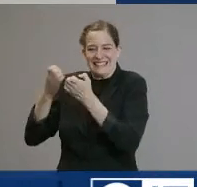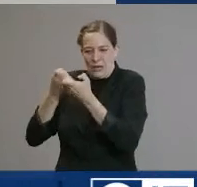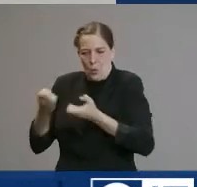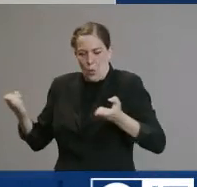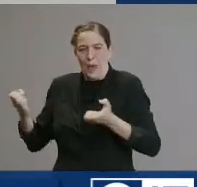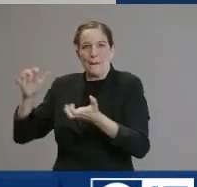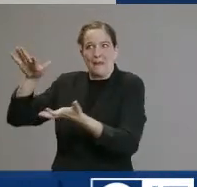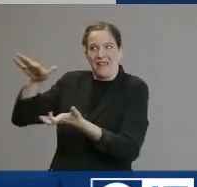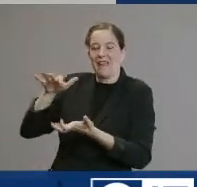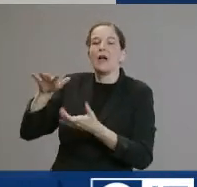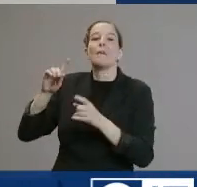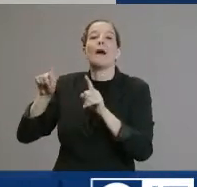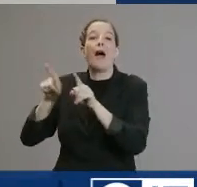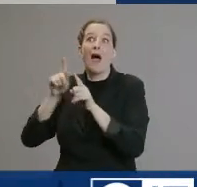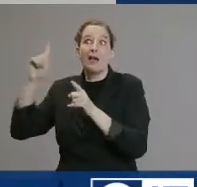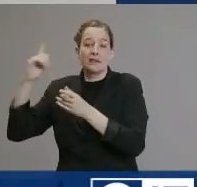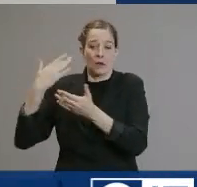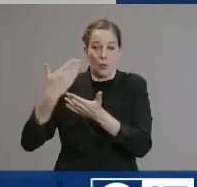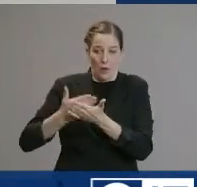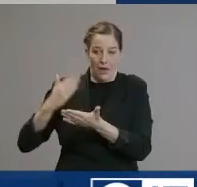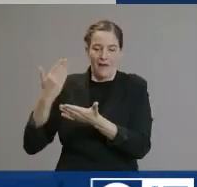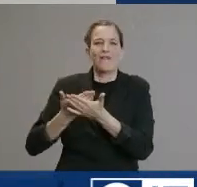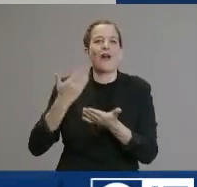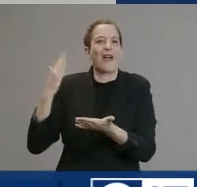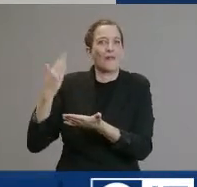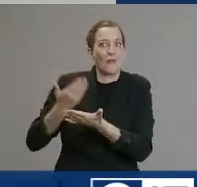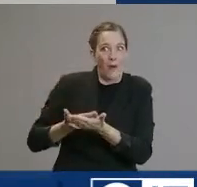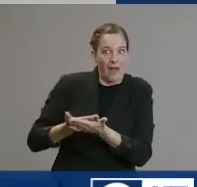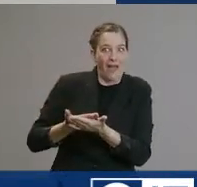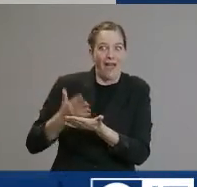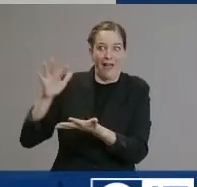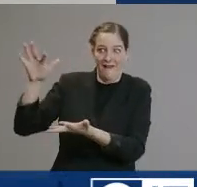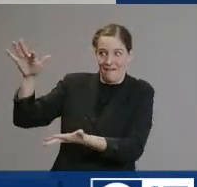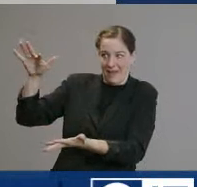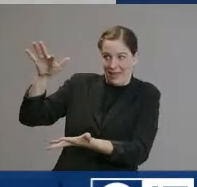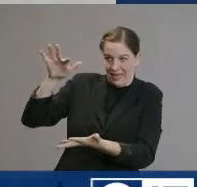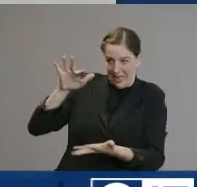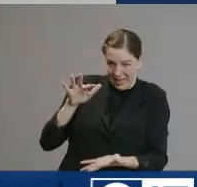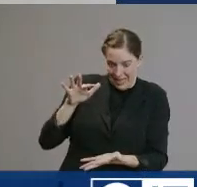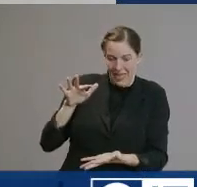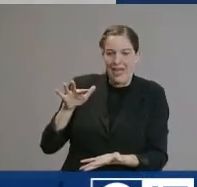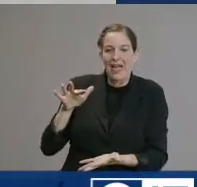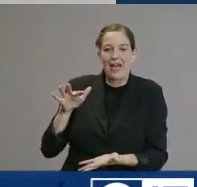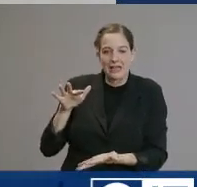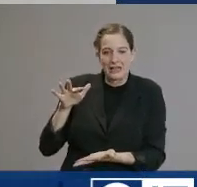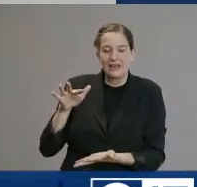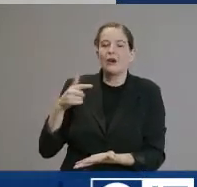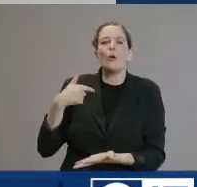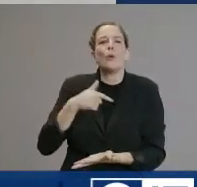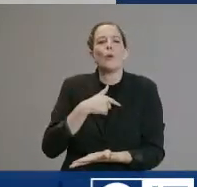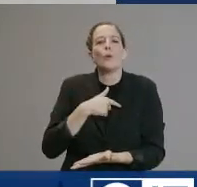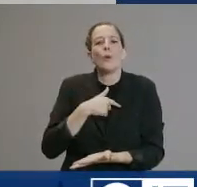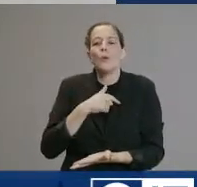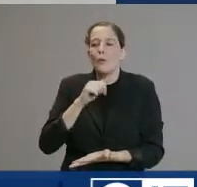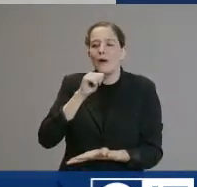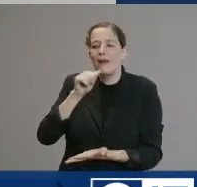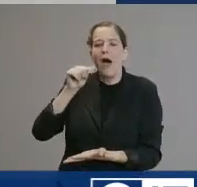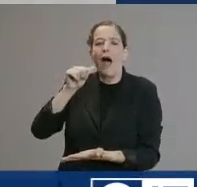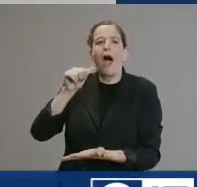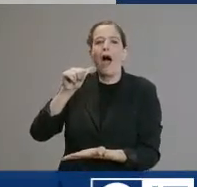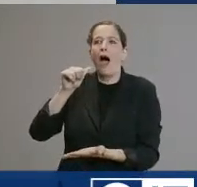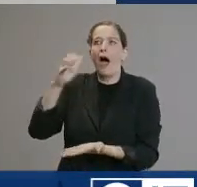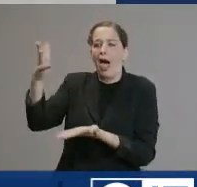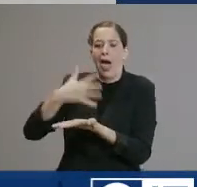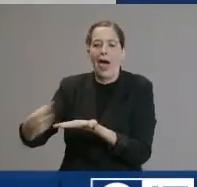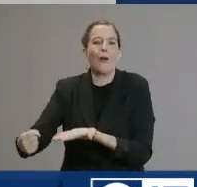the state, we have not reached the full capacity. We are not using, so there's not Arizonans like trying to fill